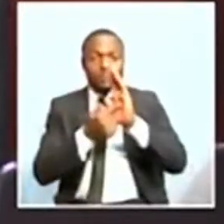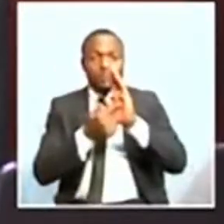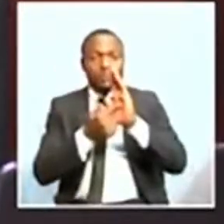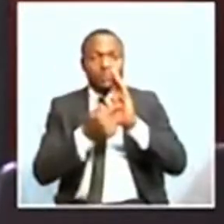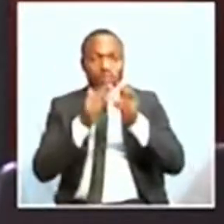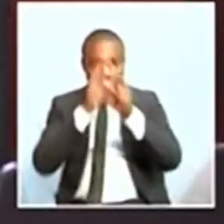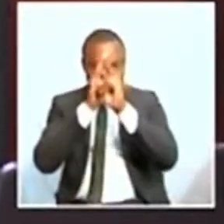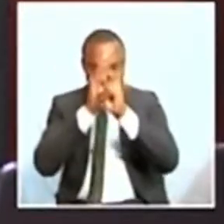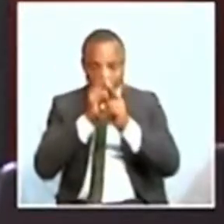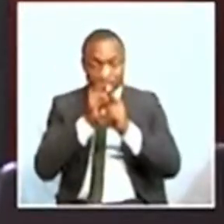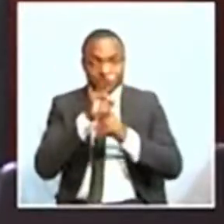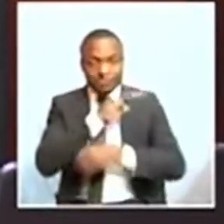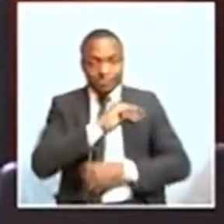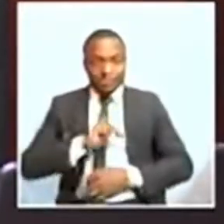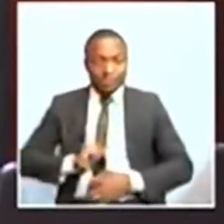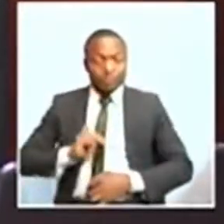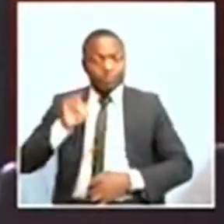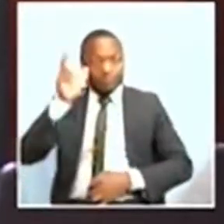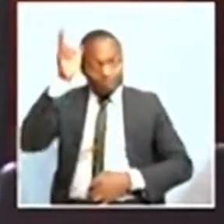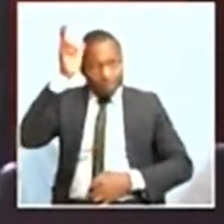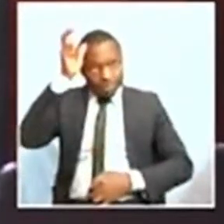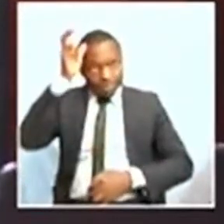Honorable Member Fonkana, what's the point of order?